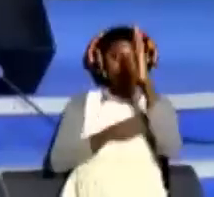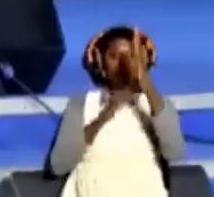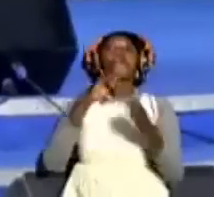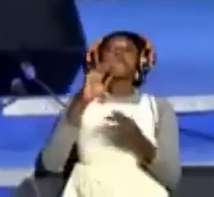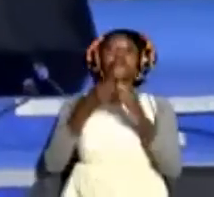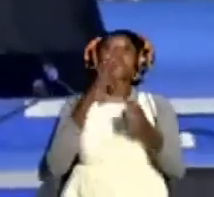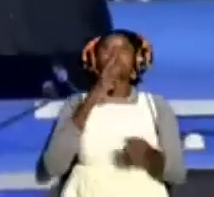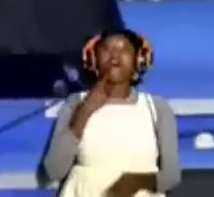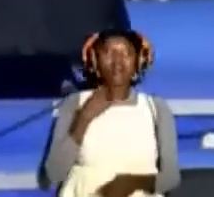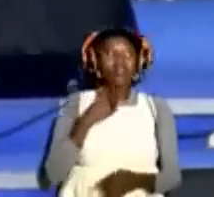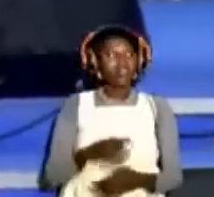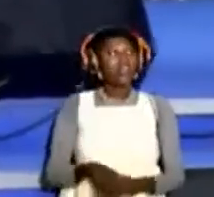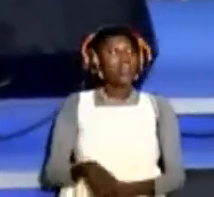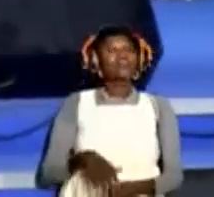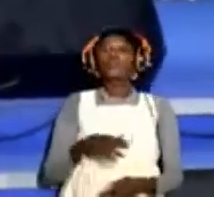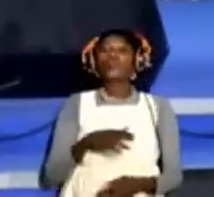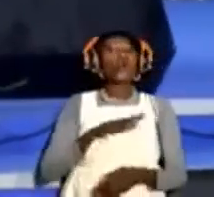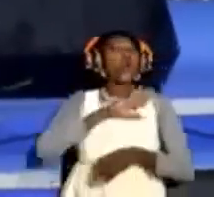Gbogbo